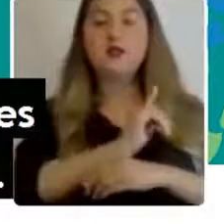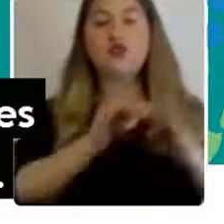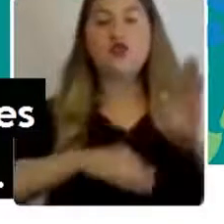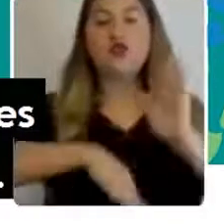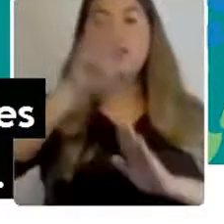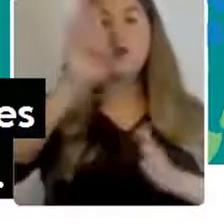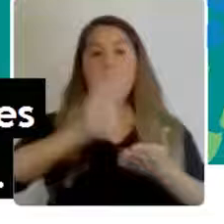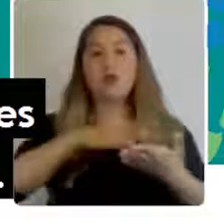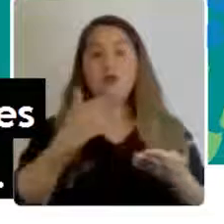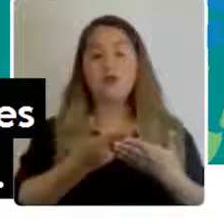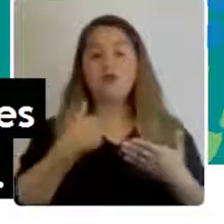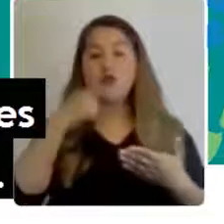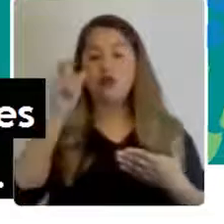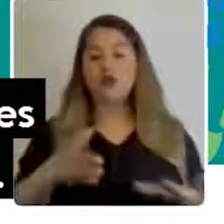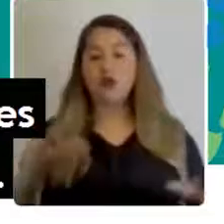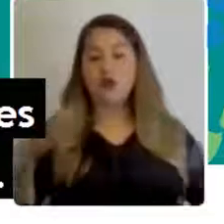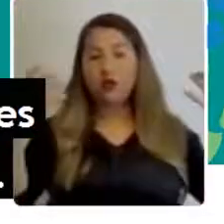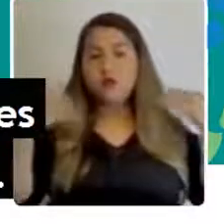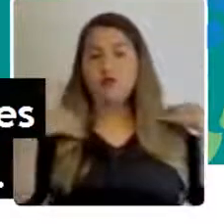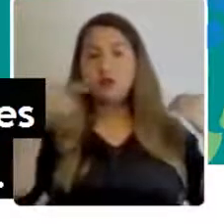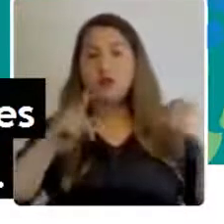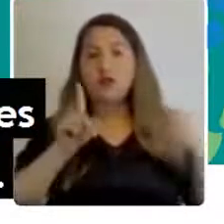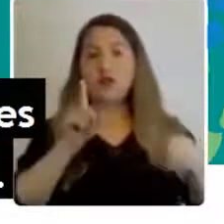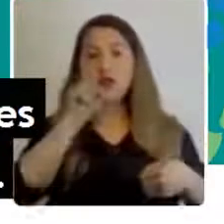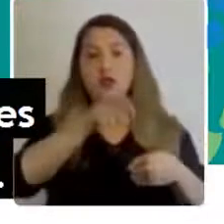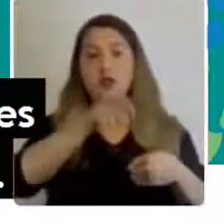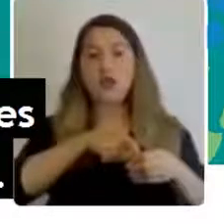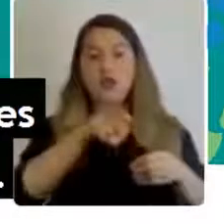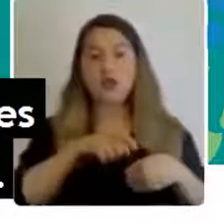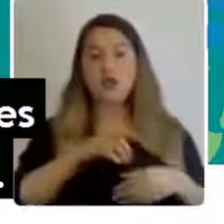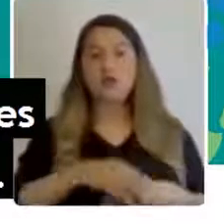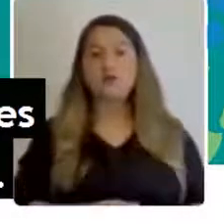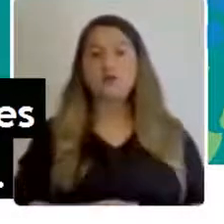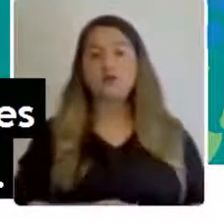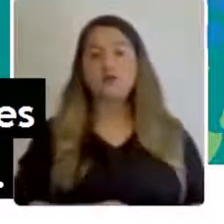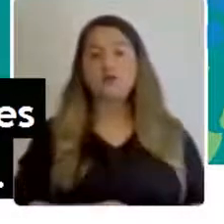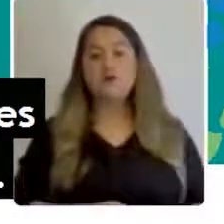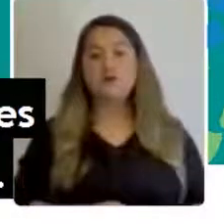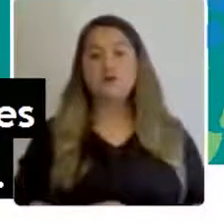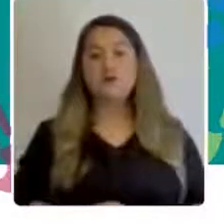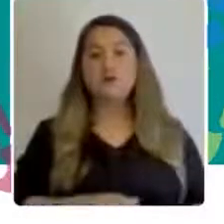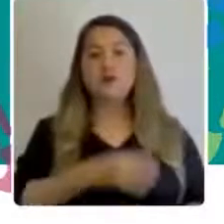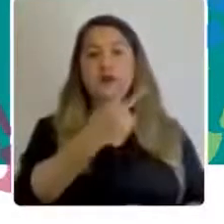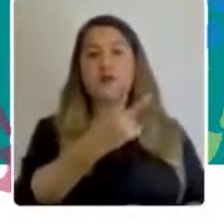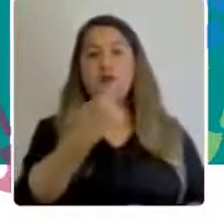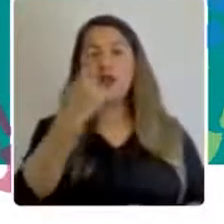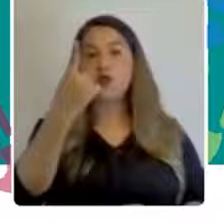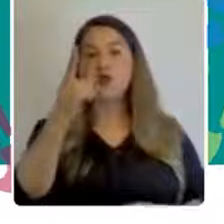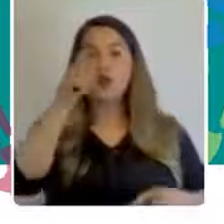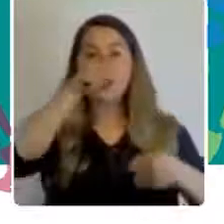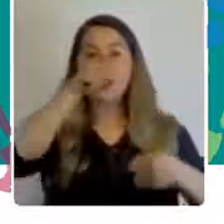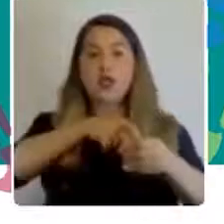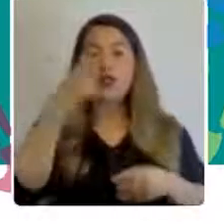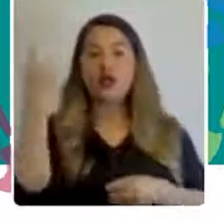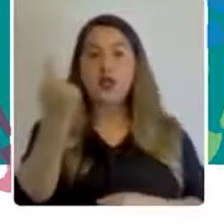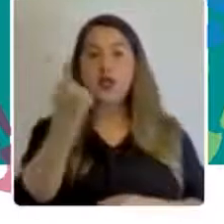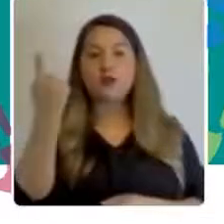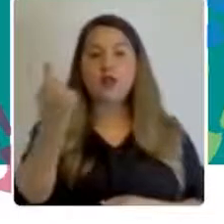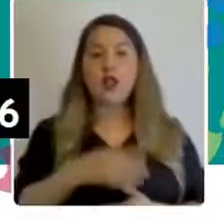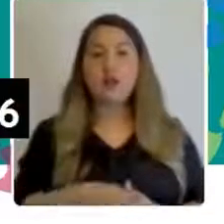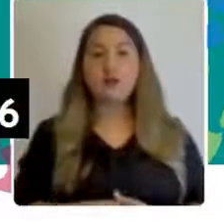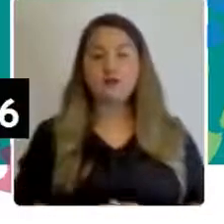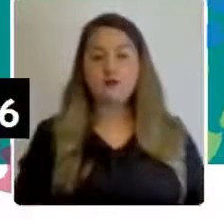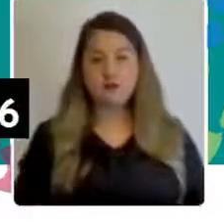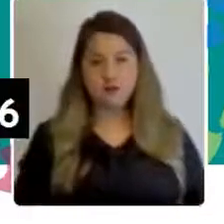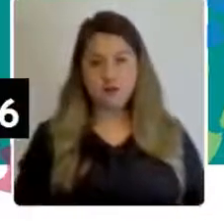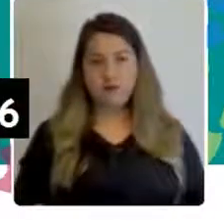all data coming from 20 different regional registries. And more important,